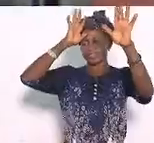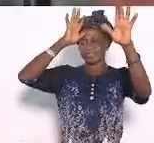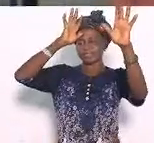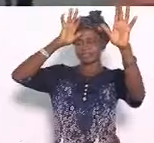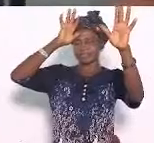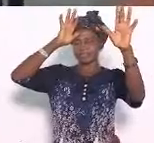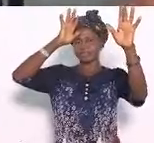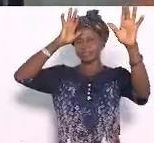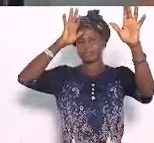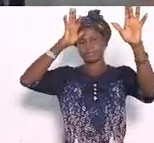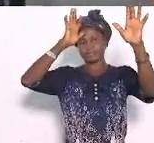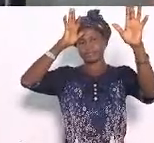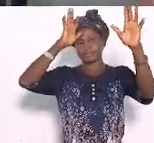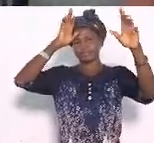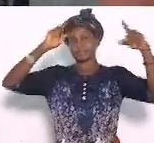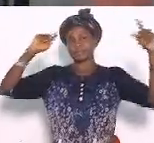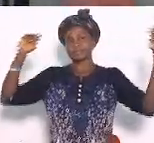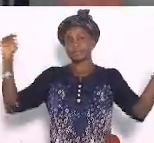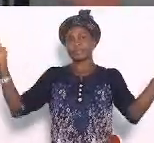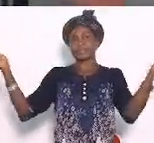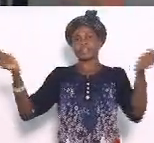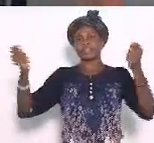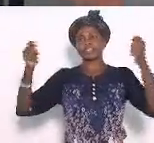fathereluelu Hallelujah